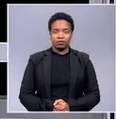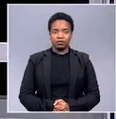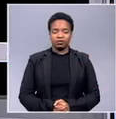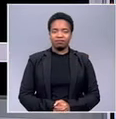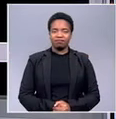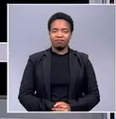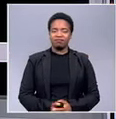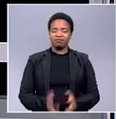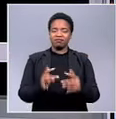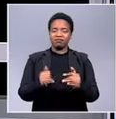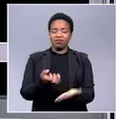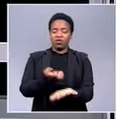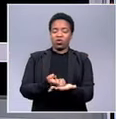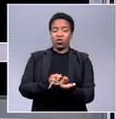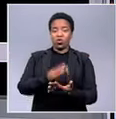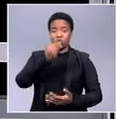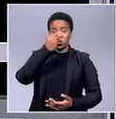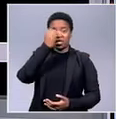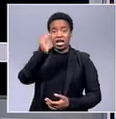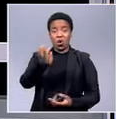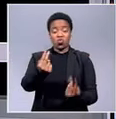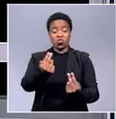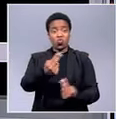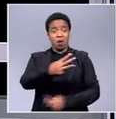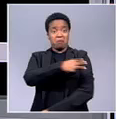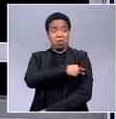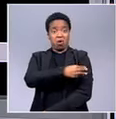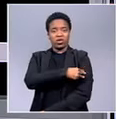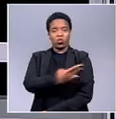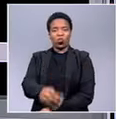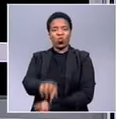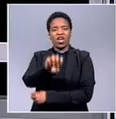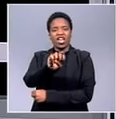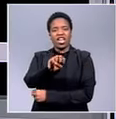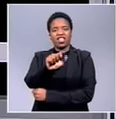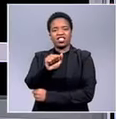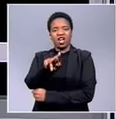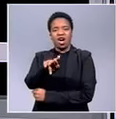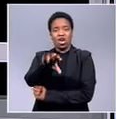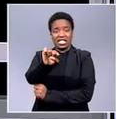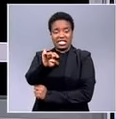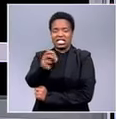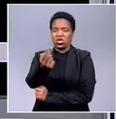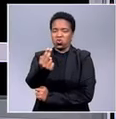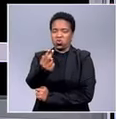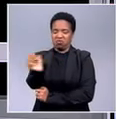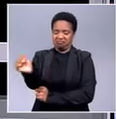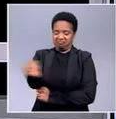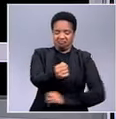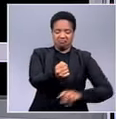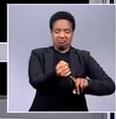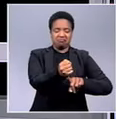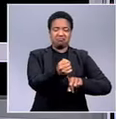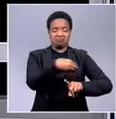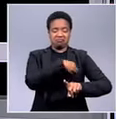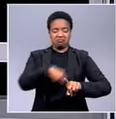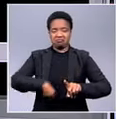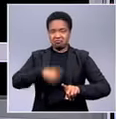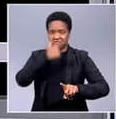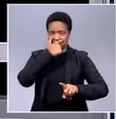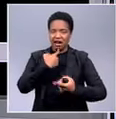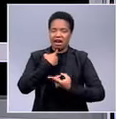Focus on economic news. Our breaking news this evening on the money collection front. The South African Revenue Service has a new boss. President